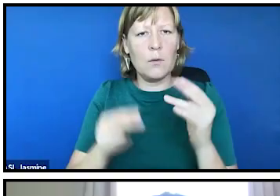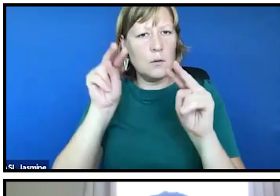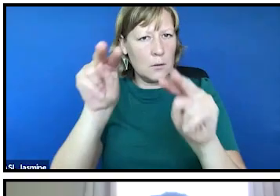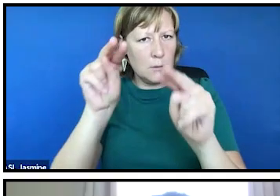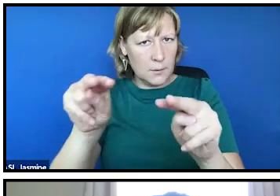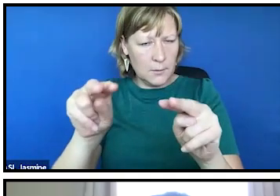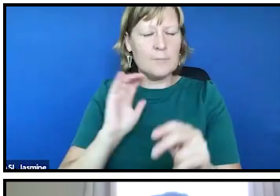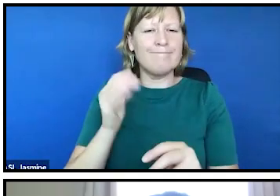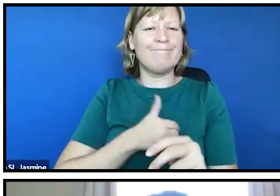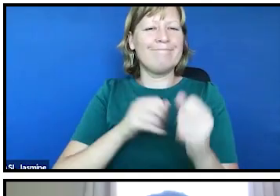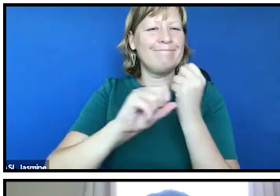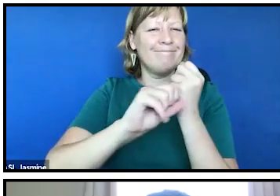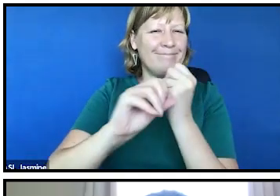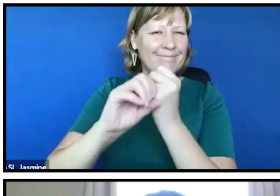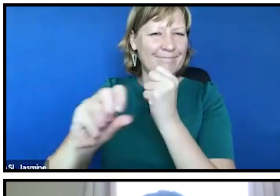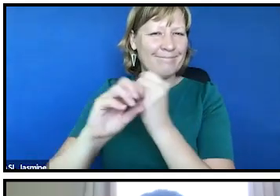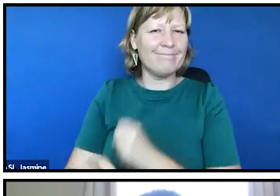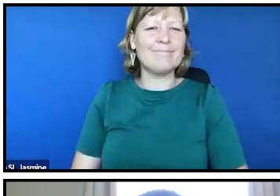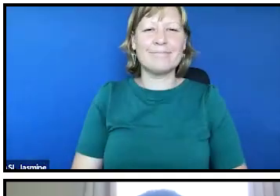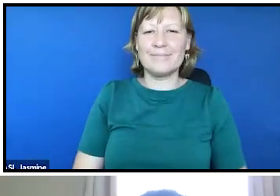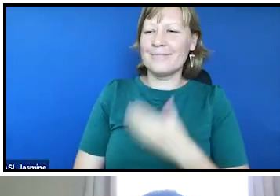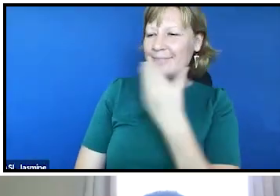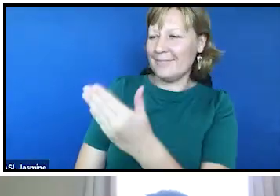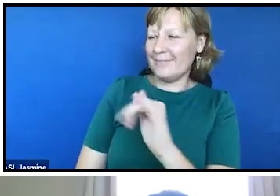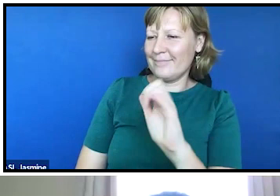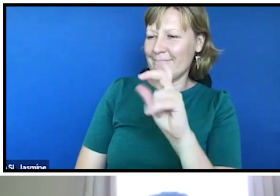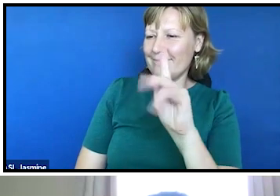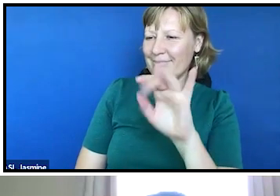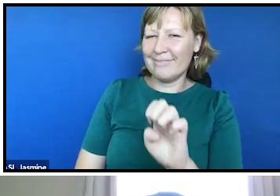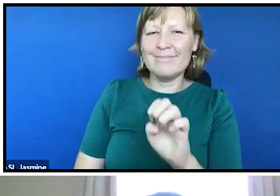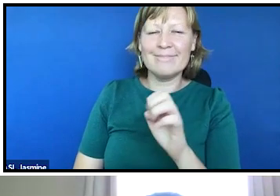out. Thank you, Jackie, for reminding me.